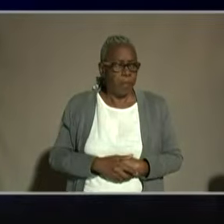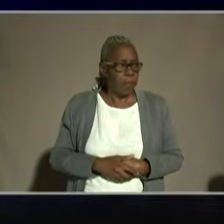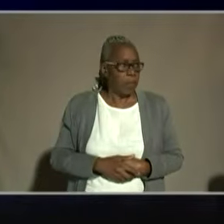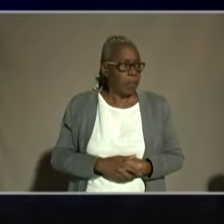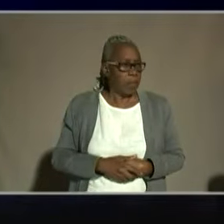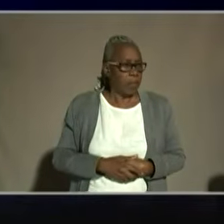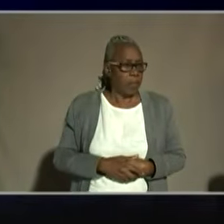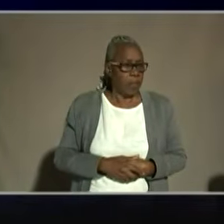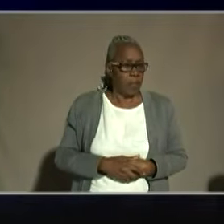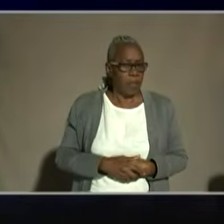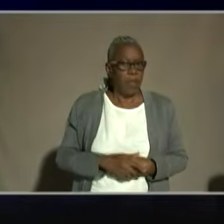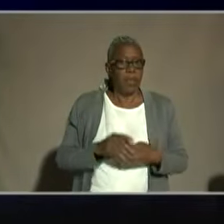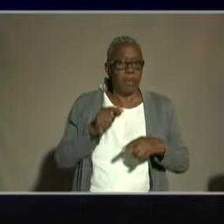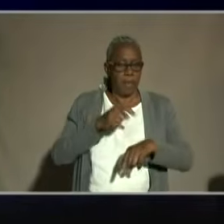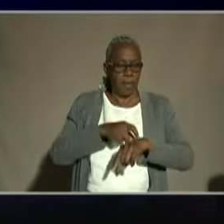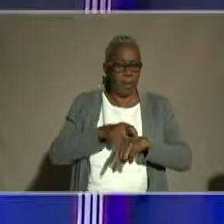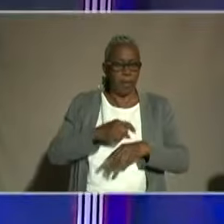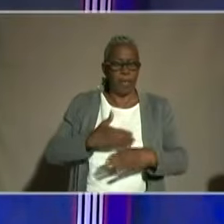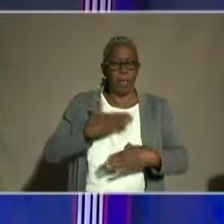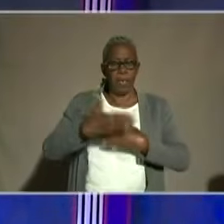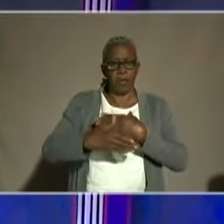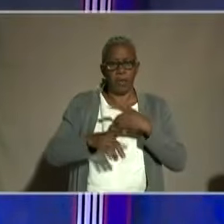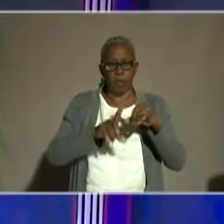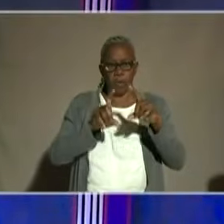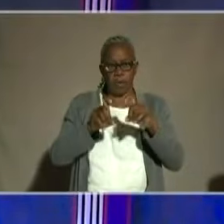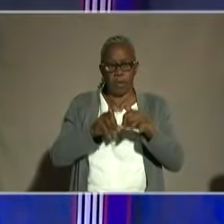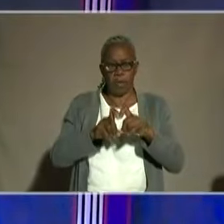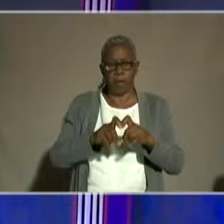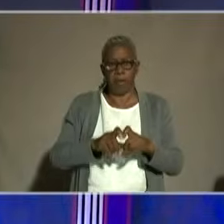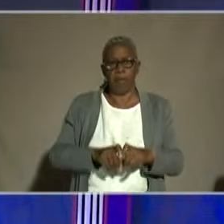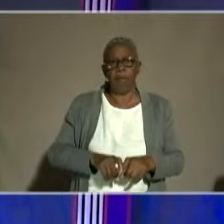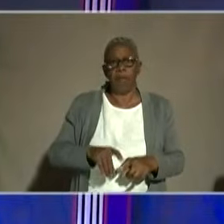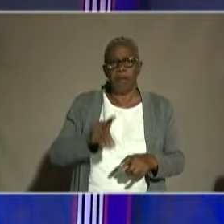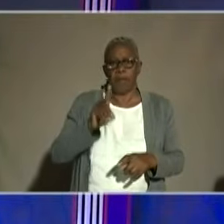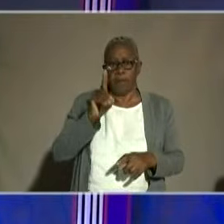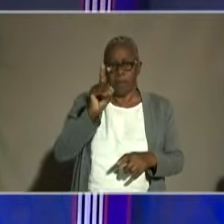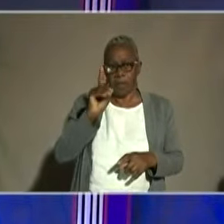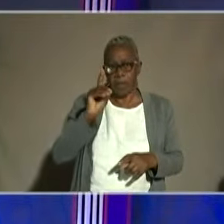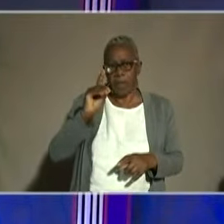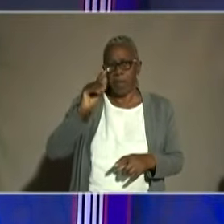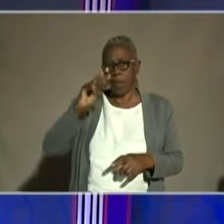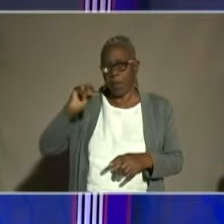It's time for our next question. It is from Dion Jax Miller, and it goes to Mr. Golding.